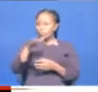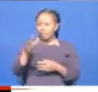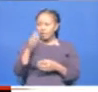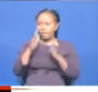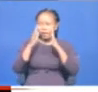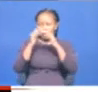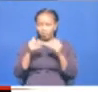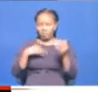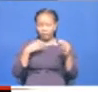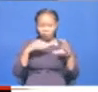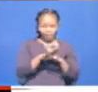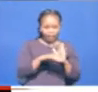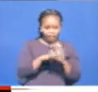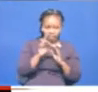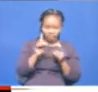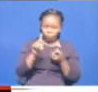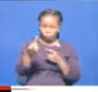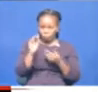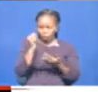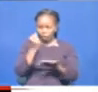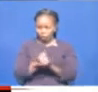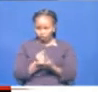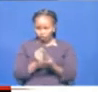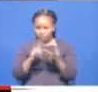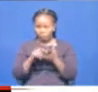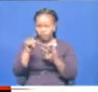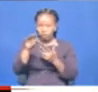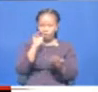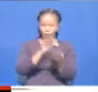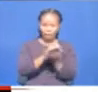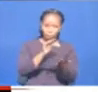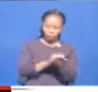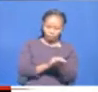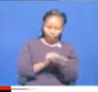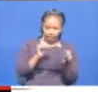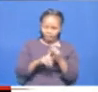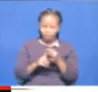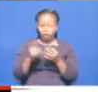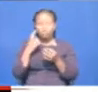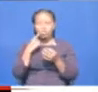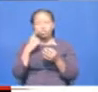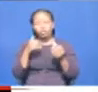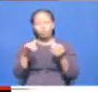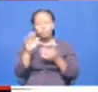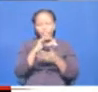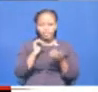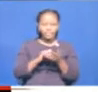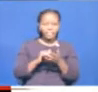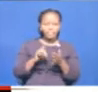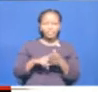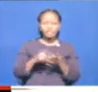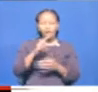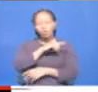office, has access to your bank, has access to your shopping centers, access to your medical